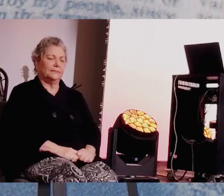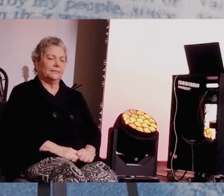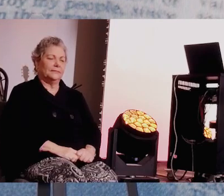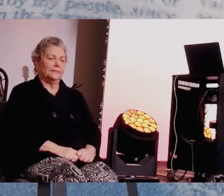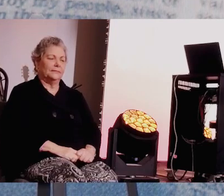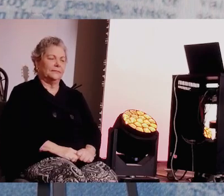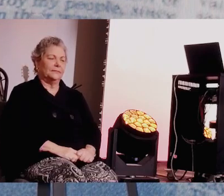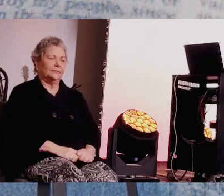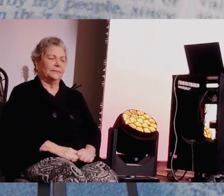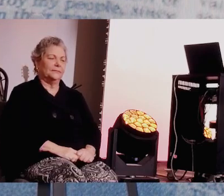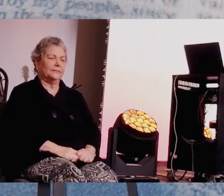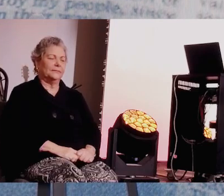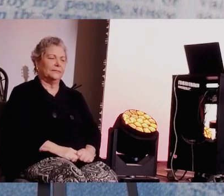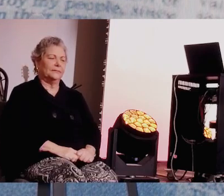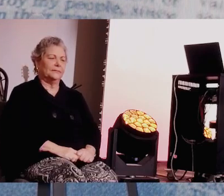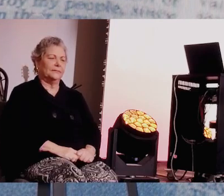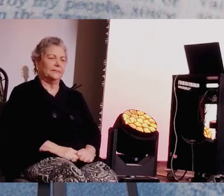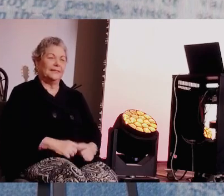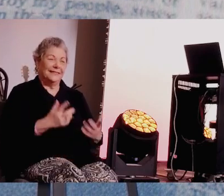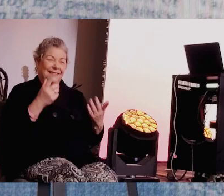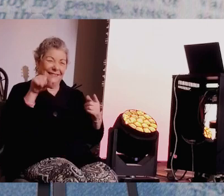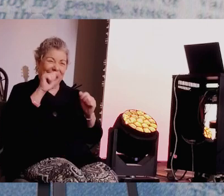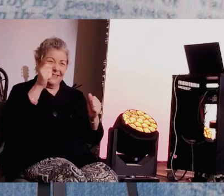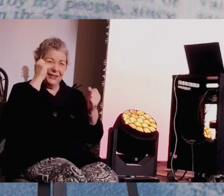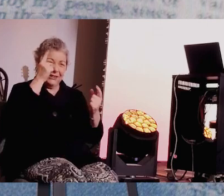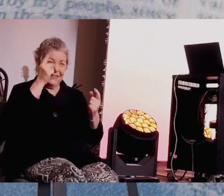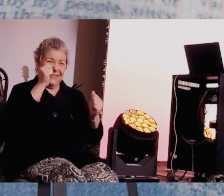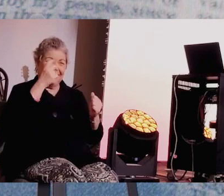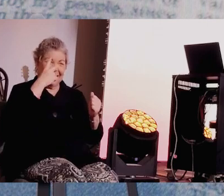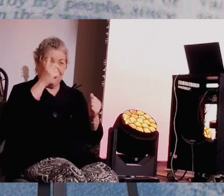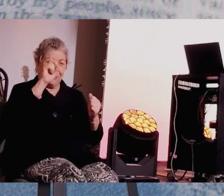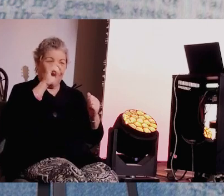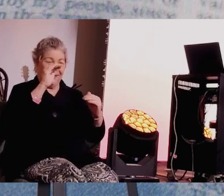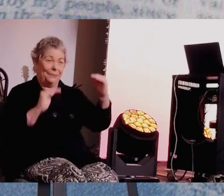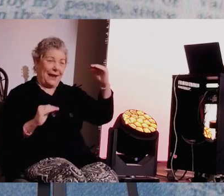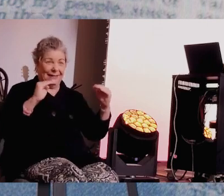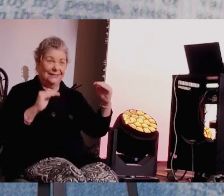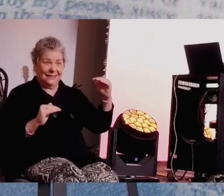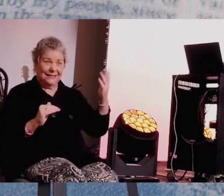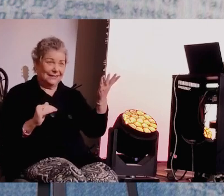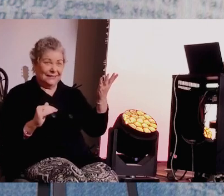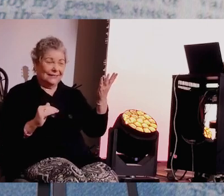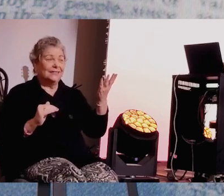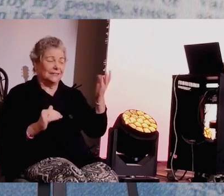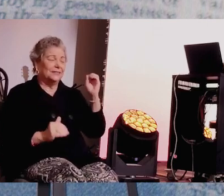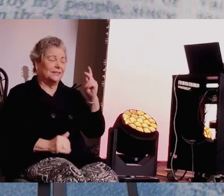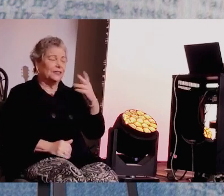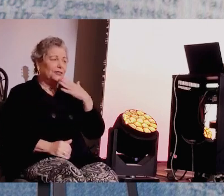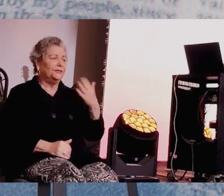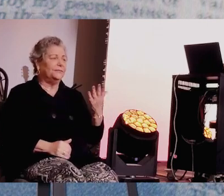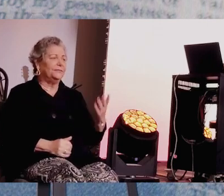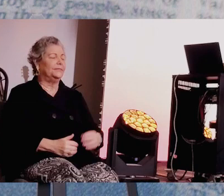Have you seen that this is where, does this make any sense where this is some imbalance here or not? Okay,